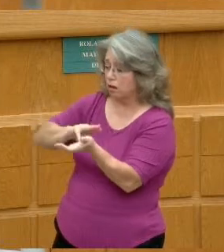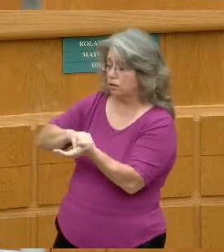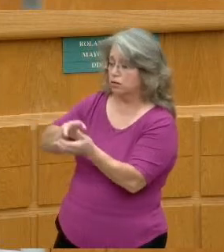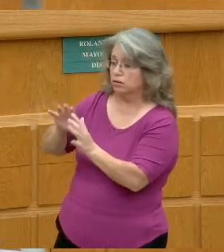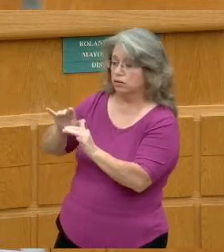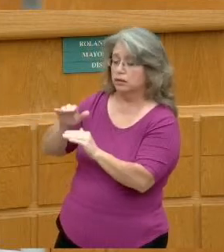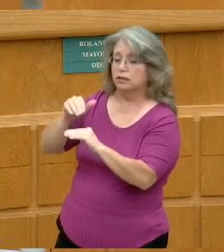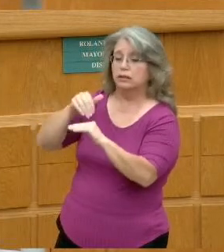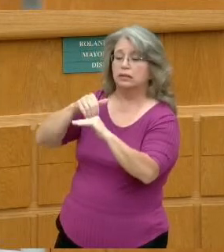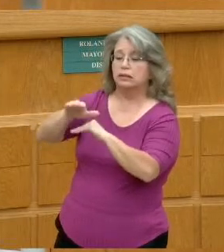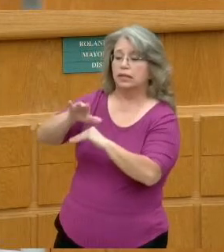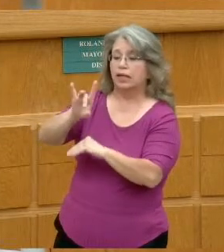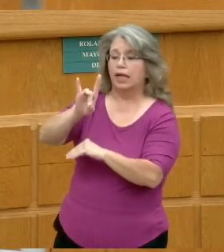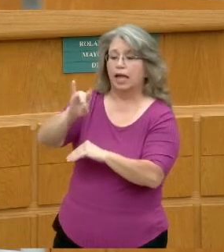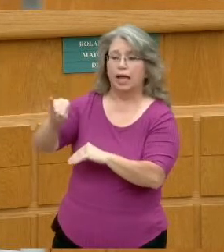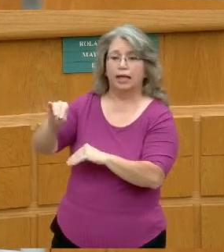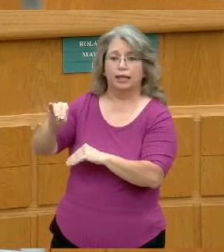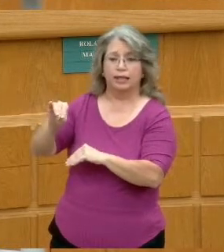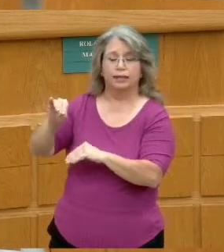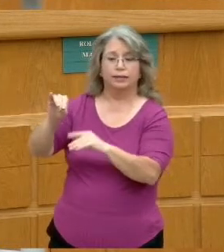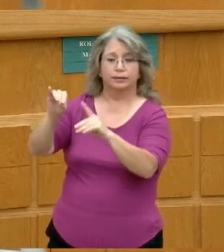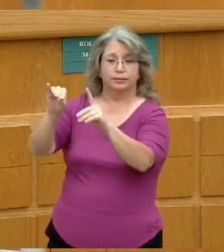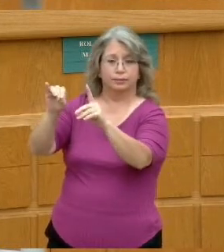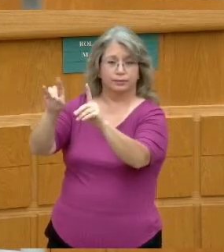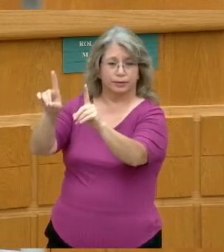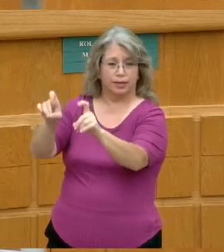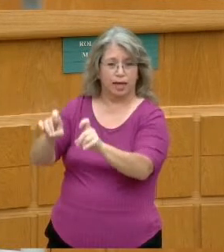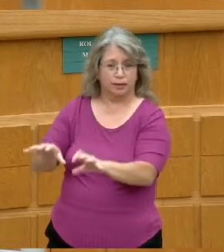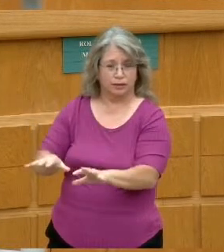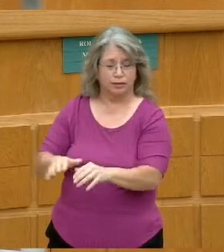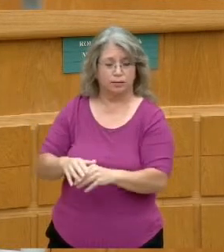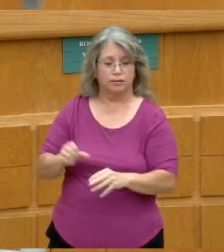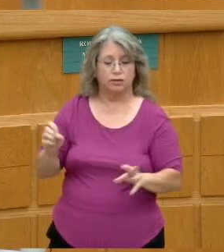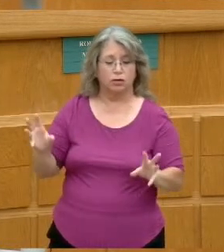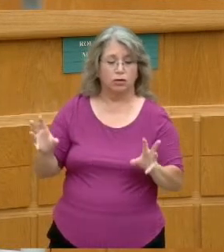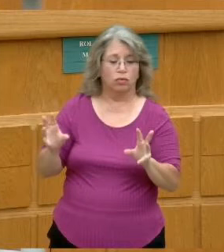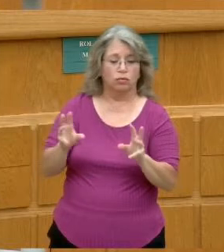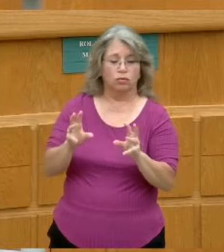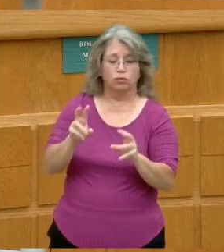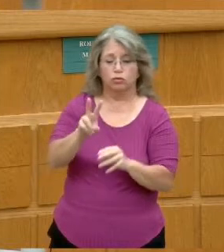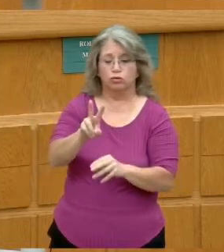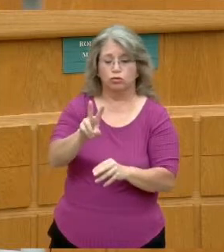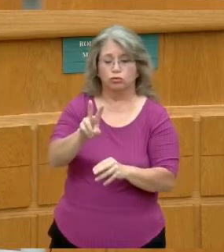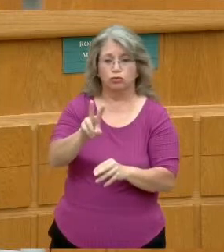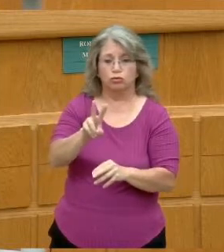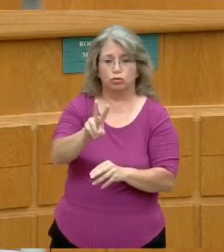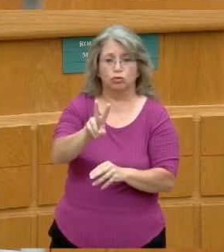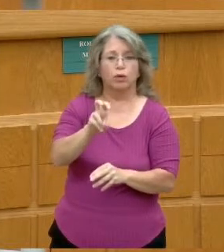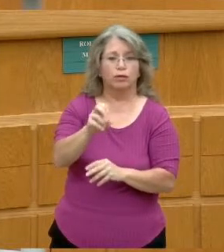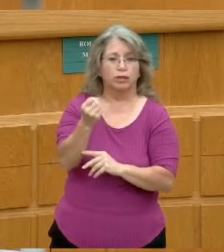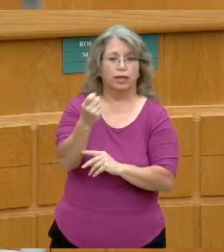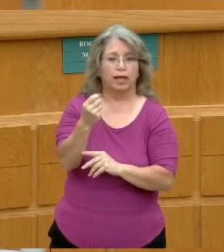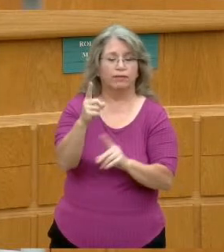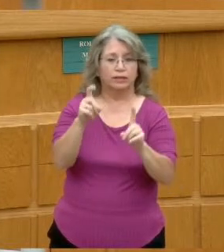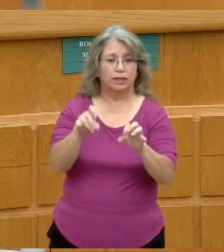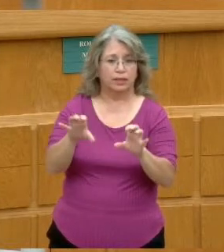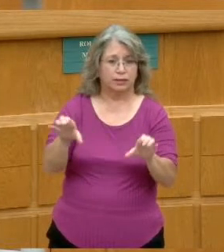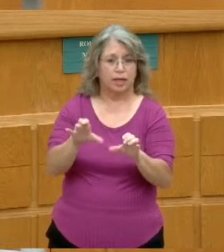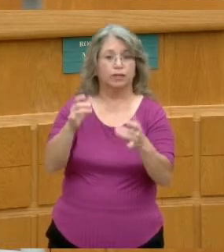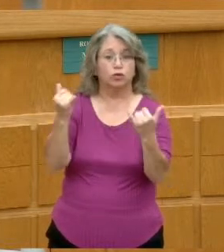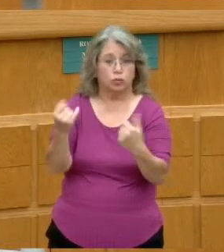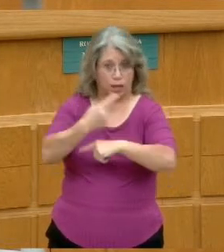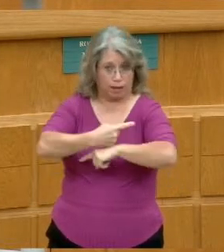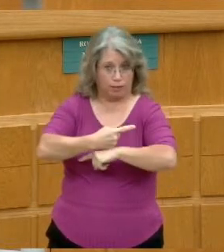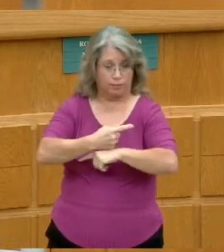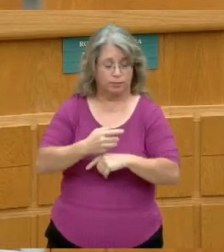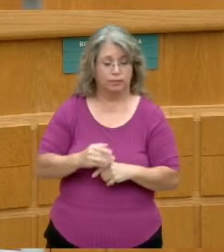80 tests or 80 specimens. So over 211 tests performed today. When we look at